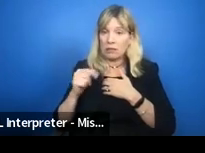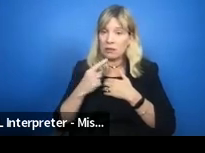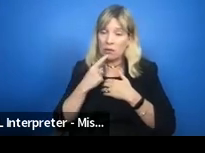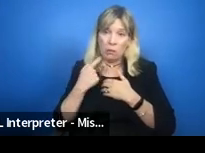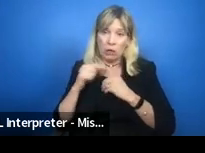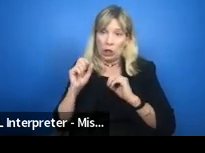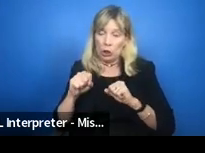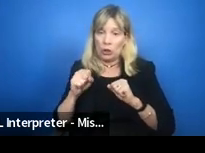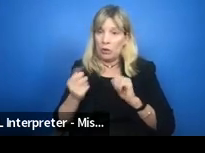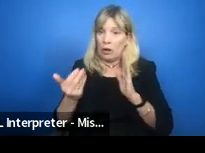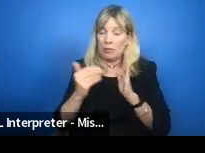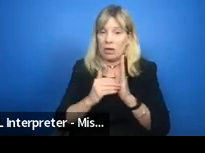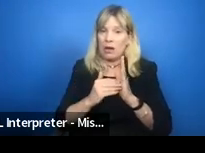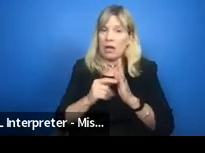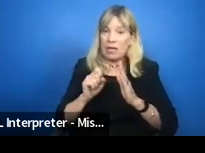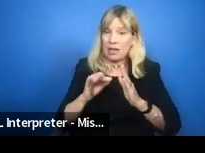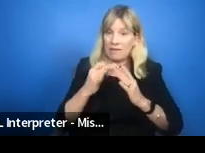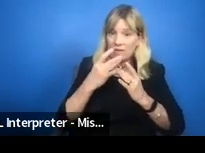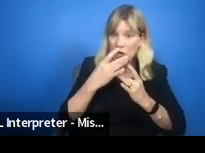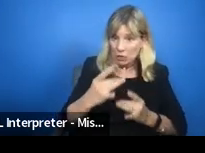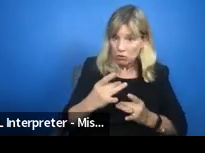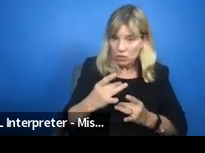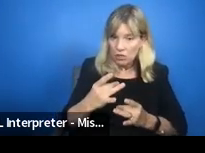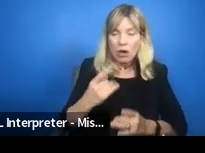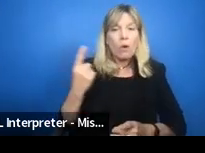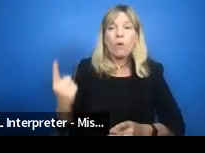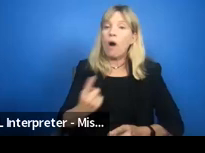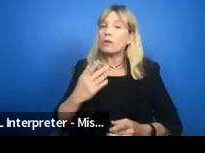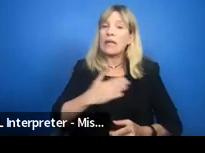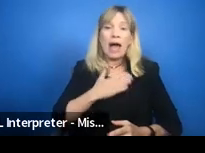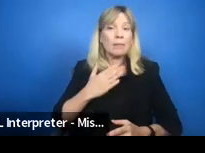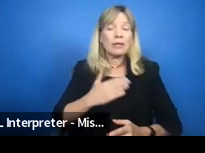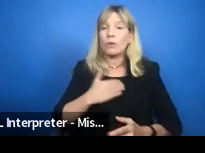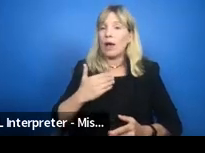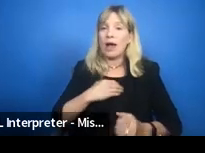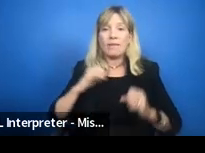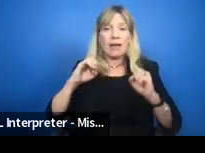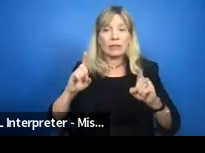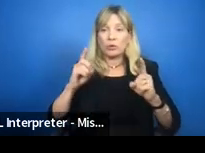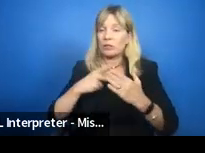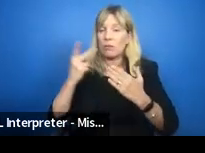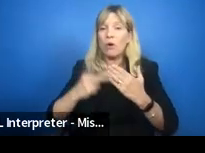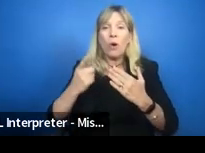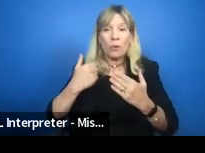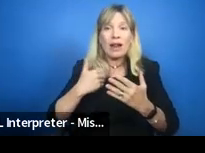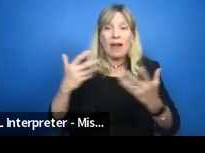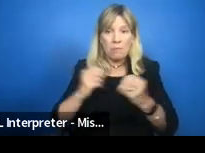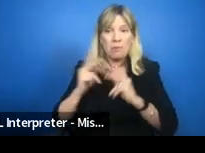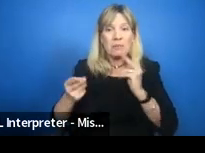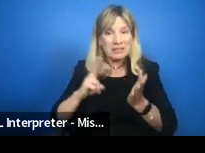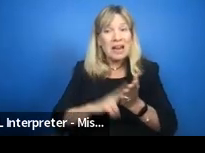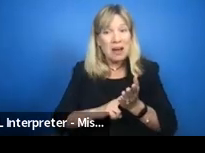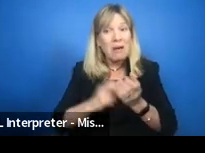I think it's great what Nina's interested. We're always happy to have educational programs. We actually had a lot more people signed up,